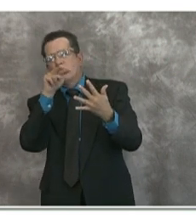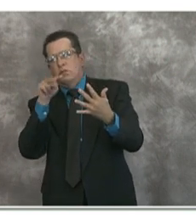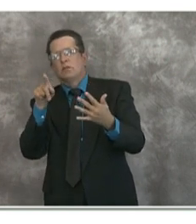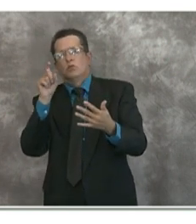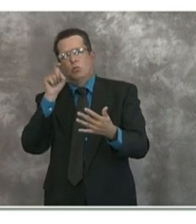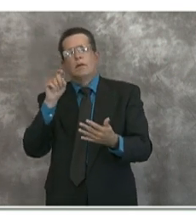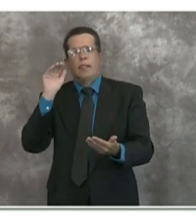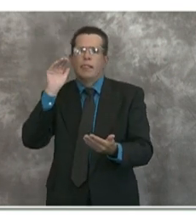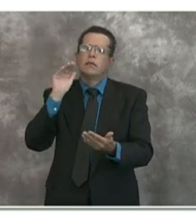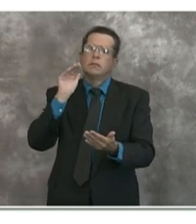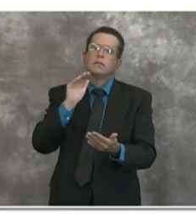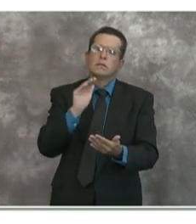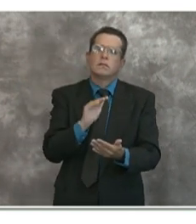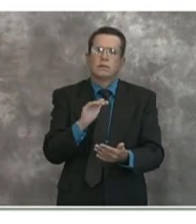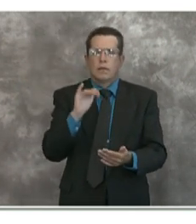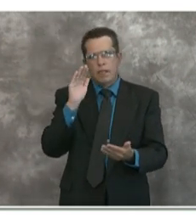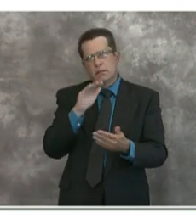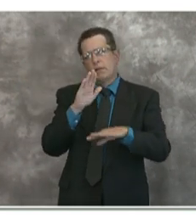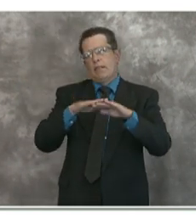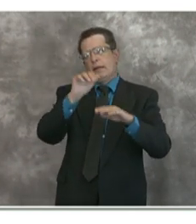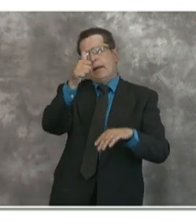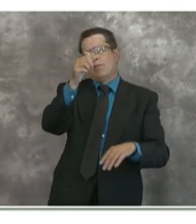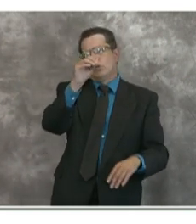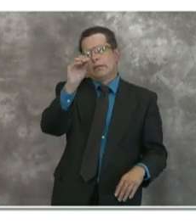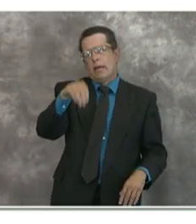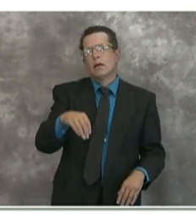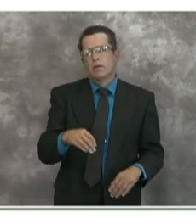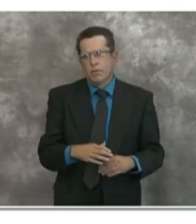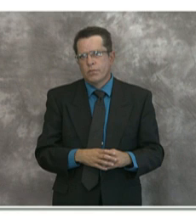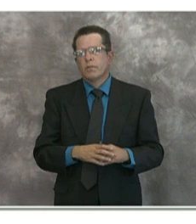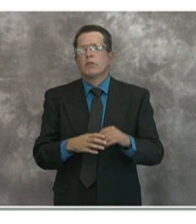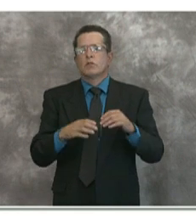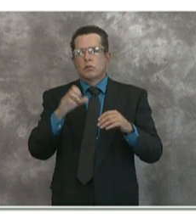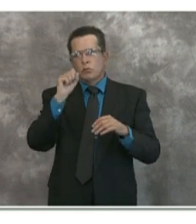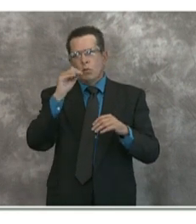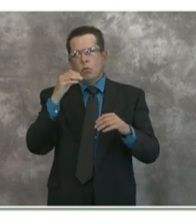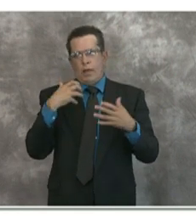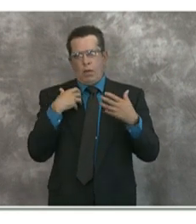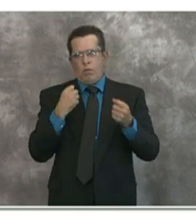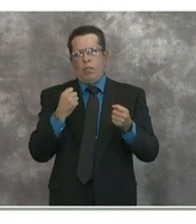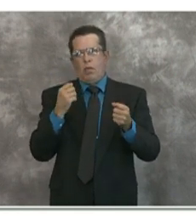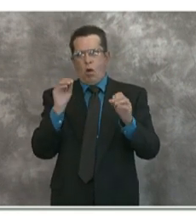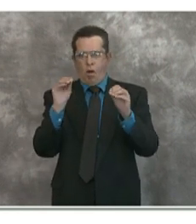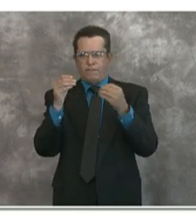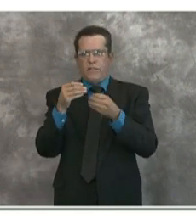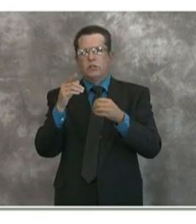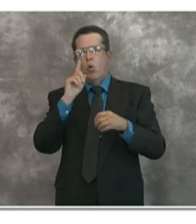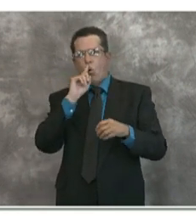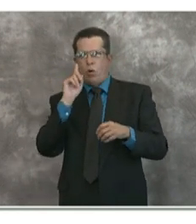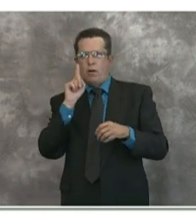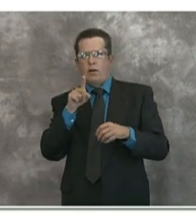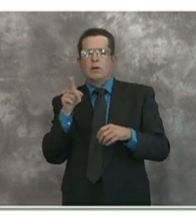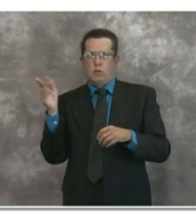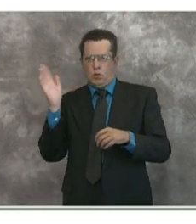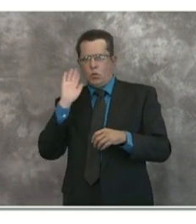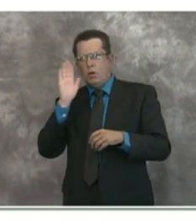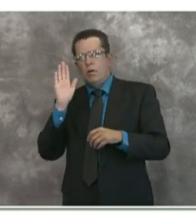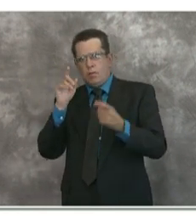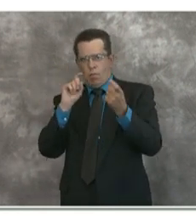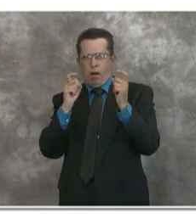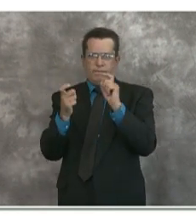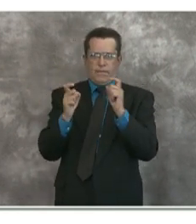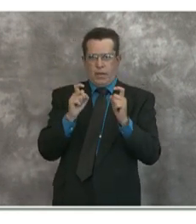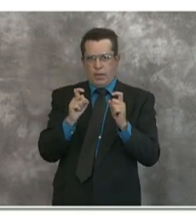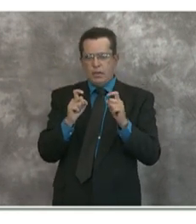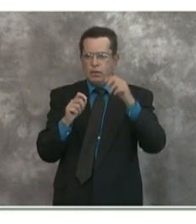return to less than 10%. So the health officer's orders will be modified when